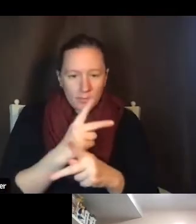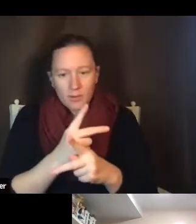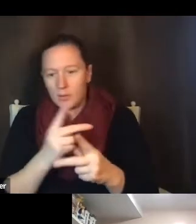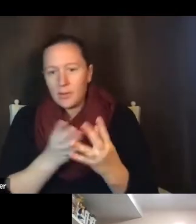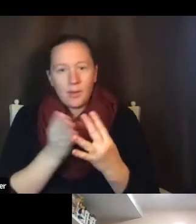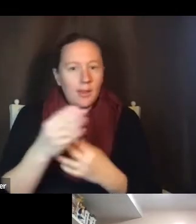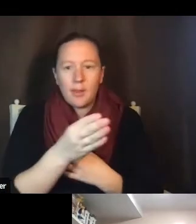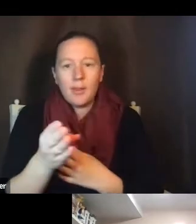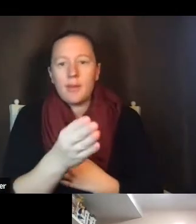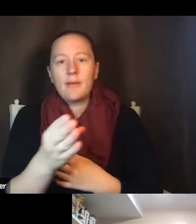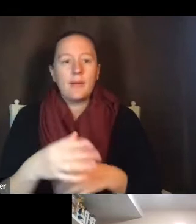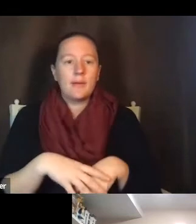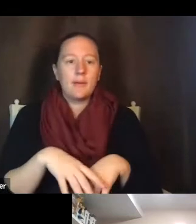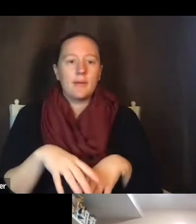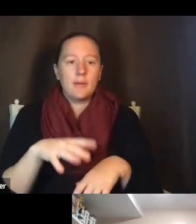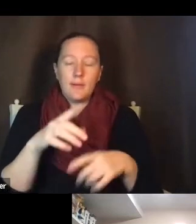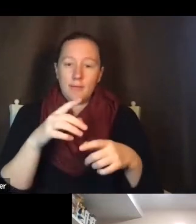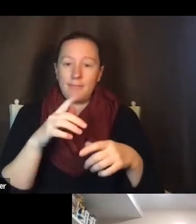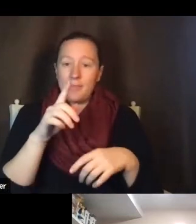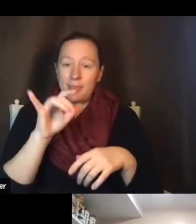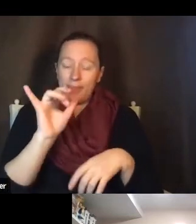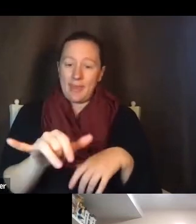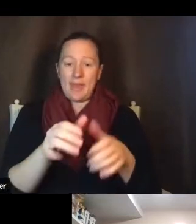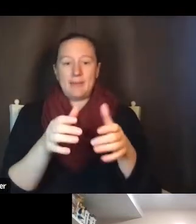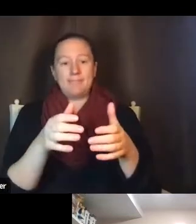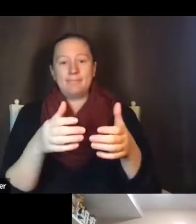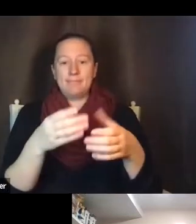Fragmentation occurs at a lot of different levels.